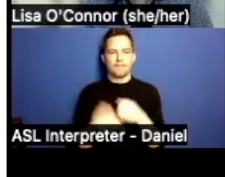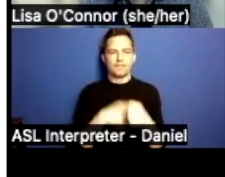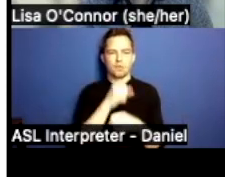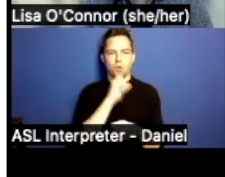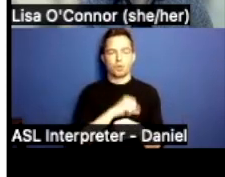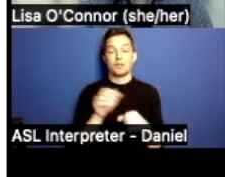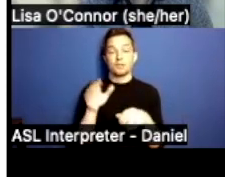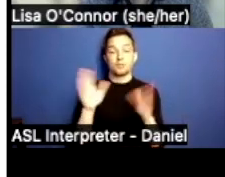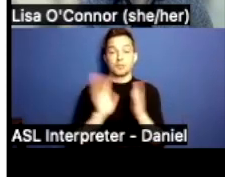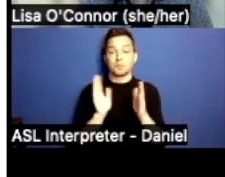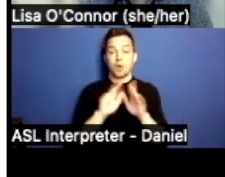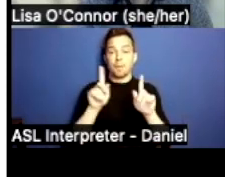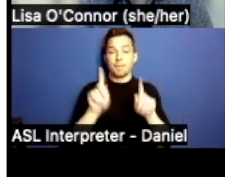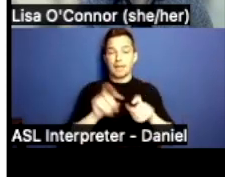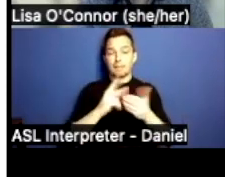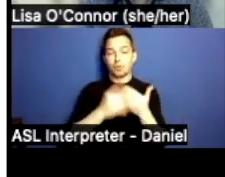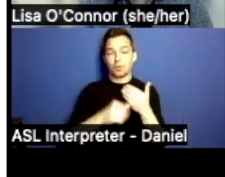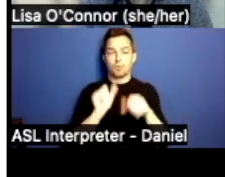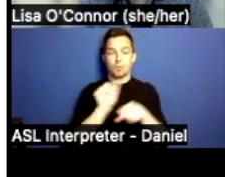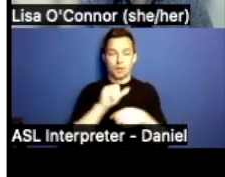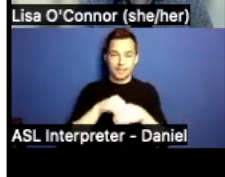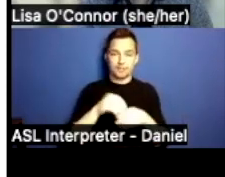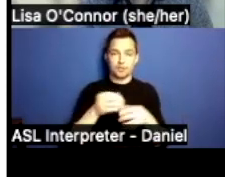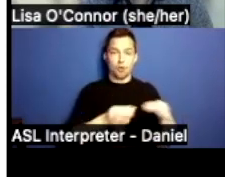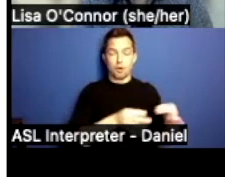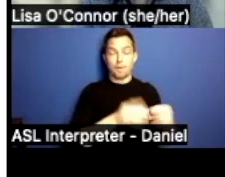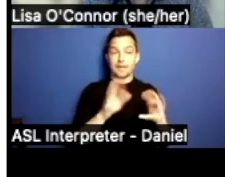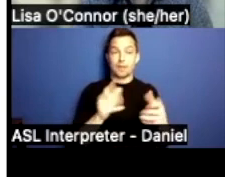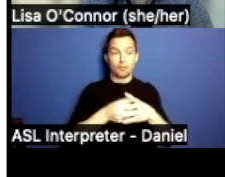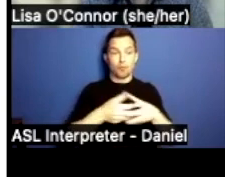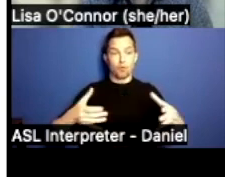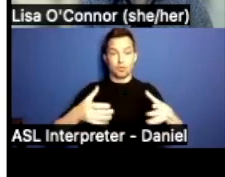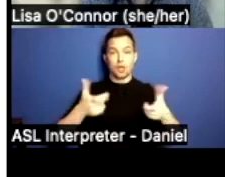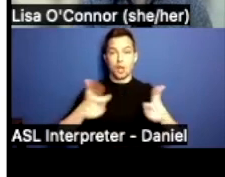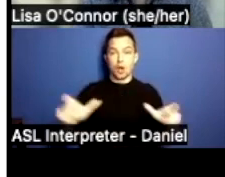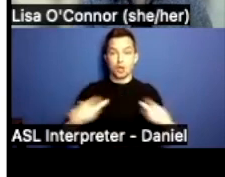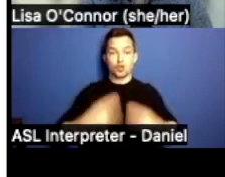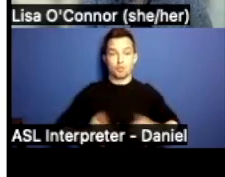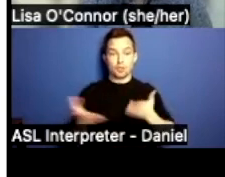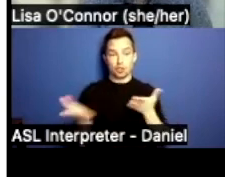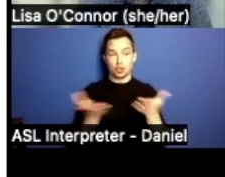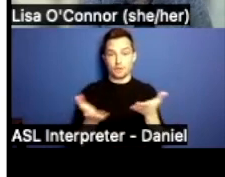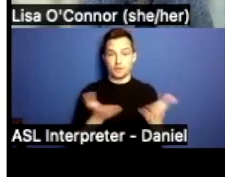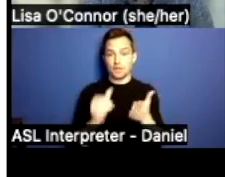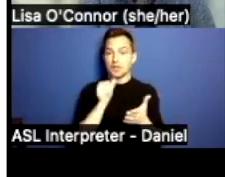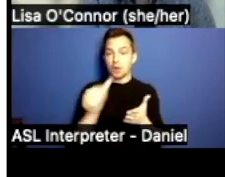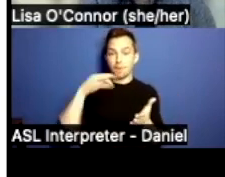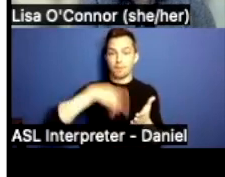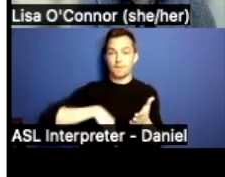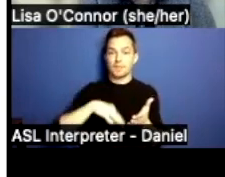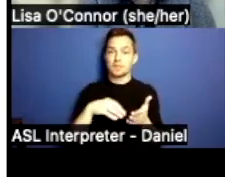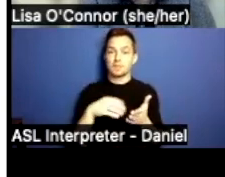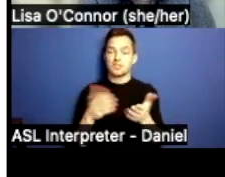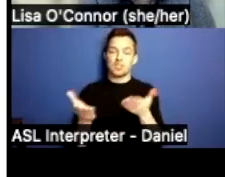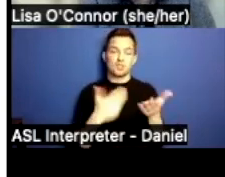pilot program working in courts, and over the years have grown into a large human services nonprofit who serves about 250,000